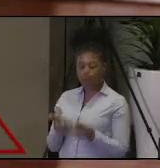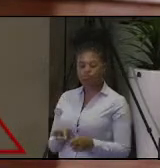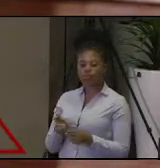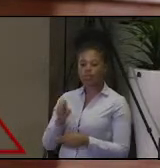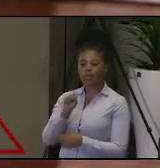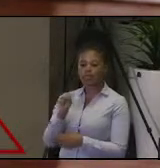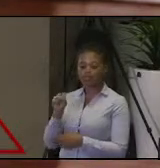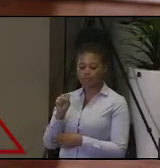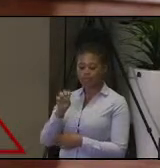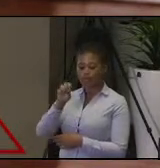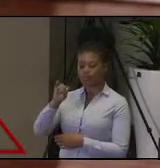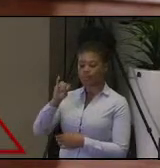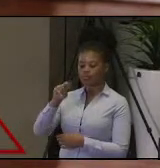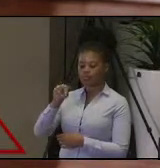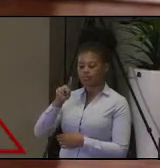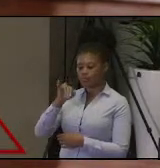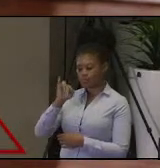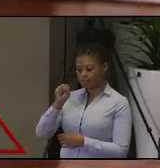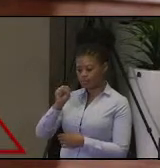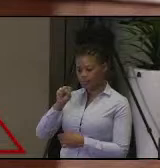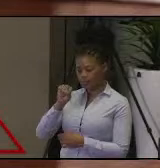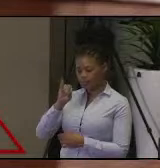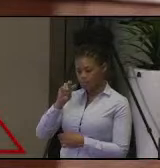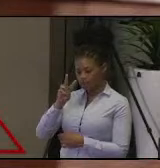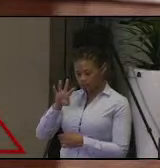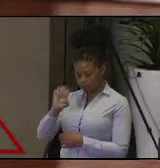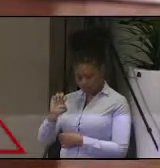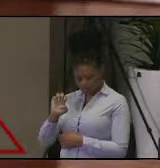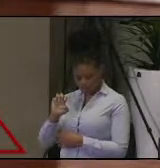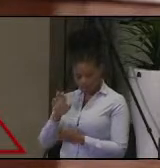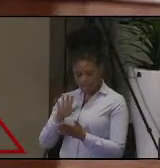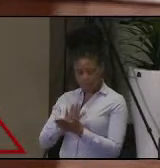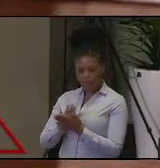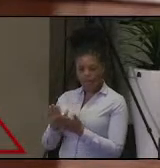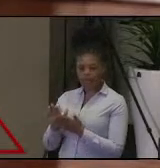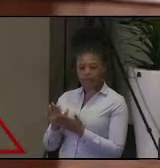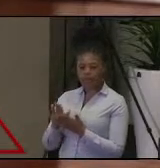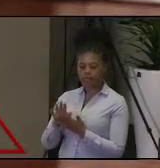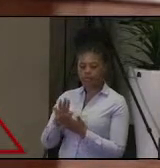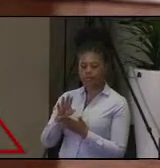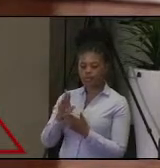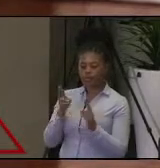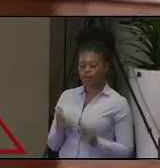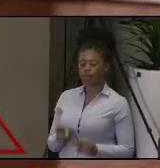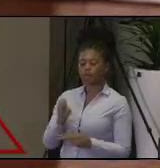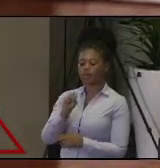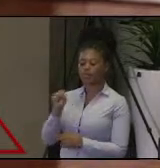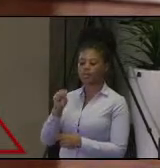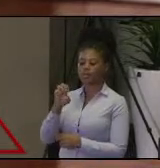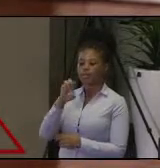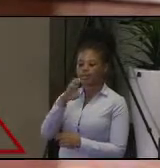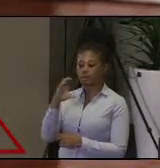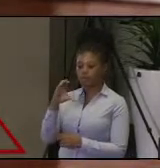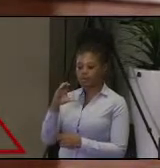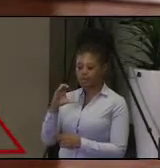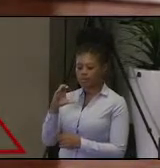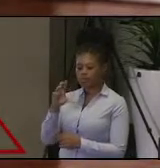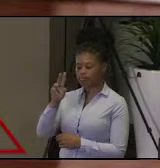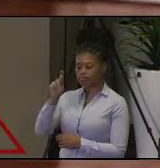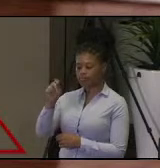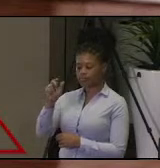Ms. Sindisiwe Ngongo, Head of Department of Human Settlements in the Eastern Cape, Ms. Tabisa